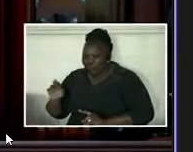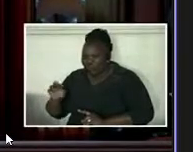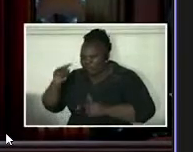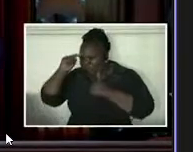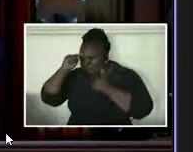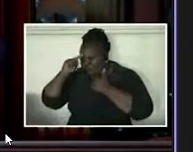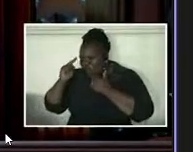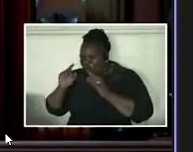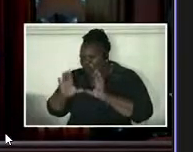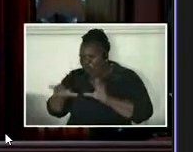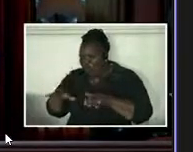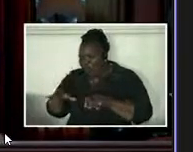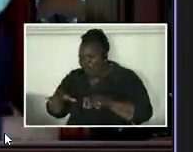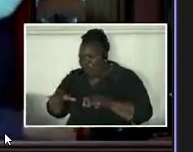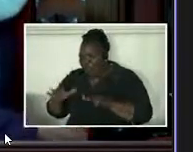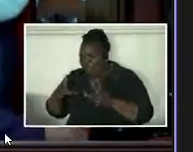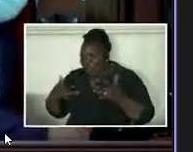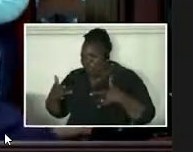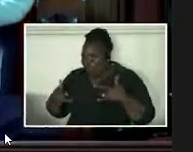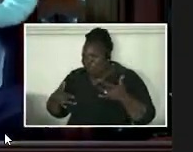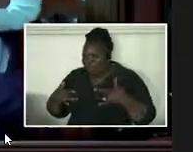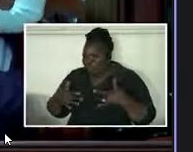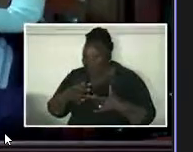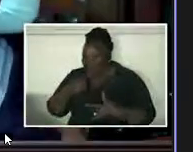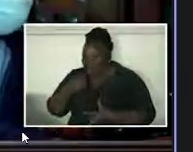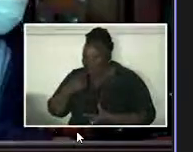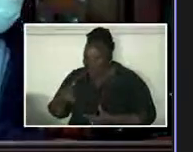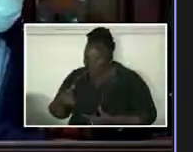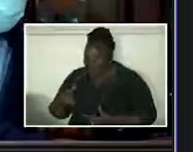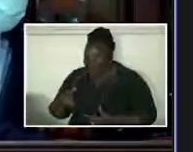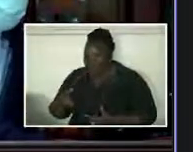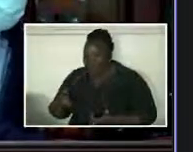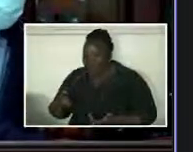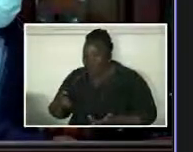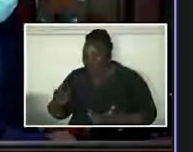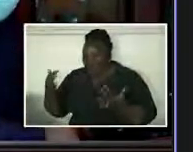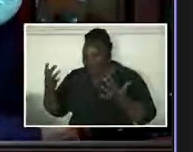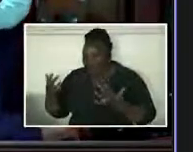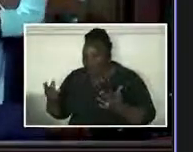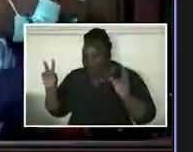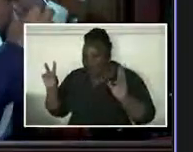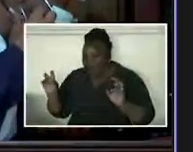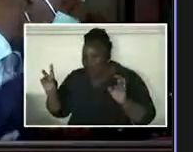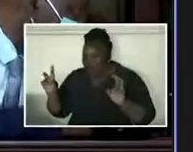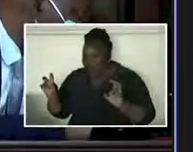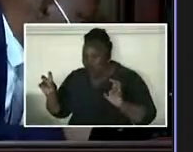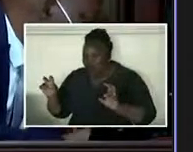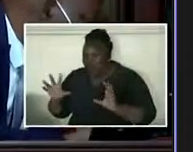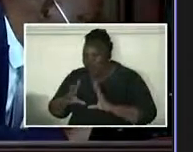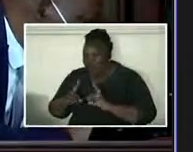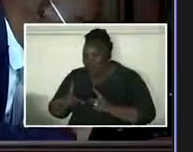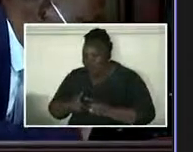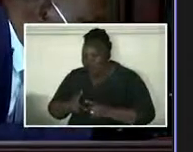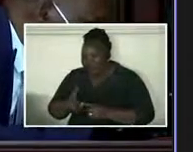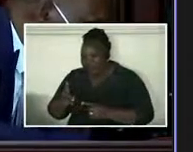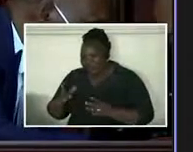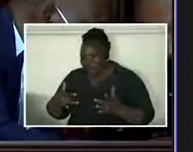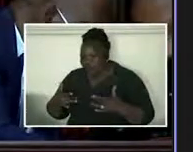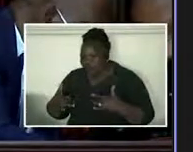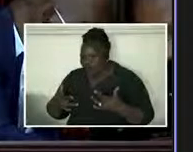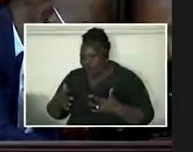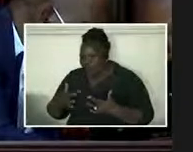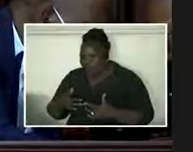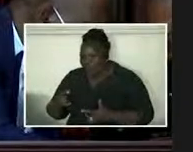raised the following concerns with respect to the budget budget the shortage of stuff within the department is concerning especially in critical